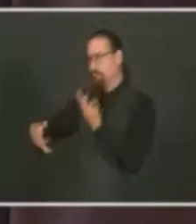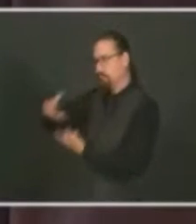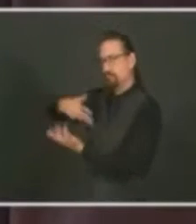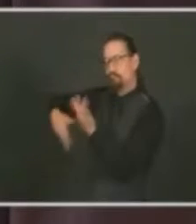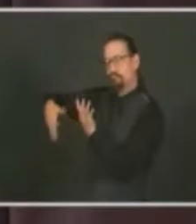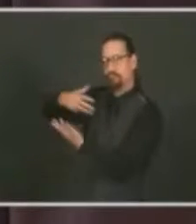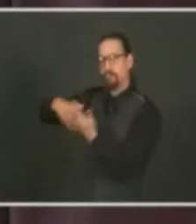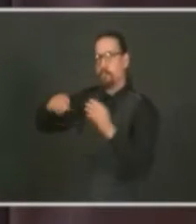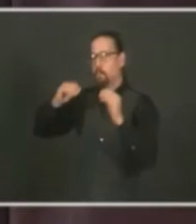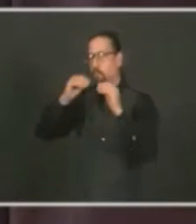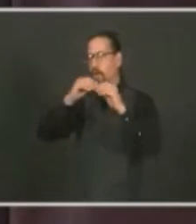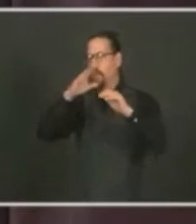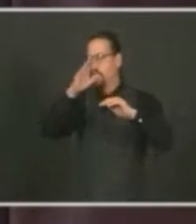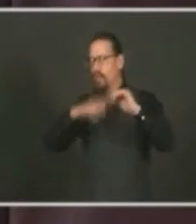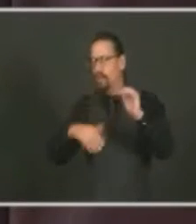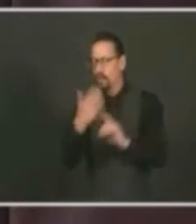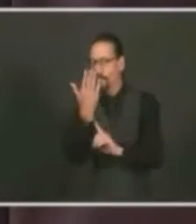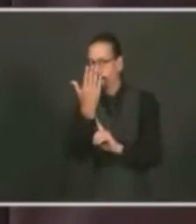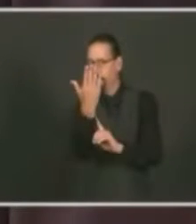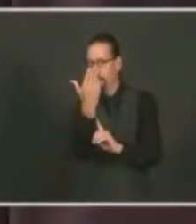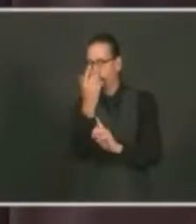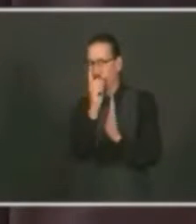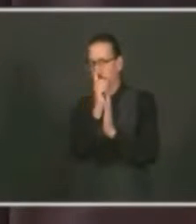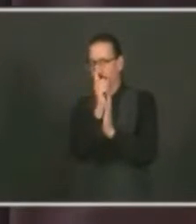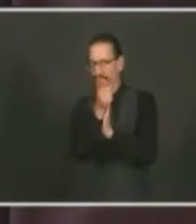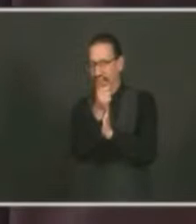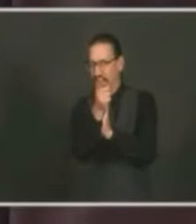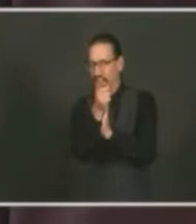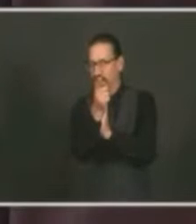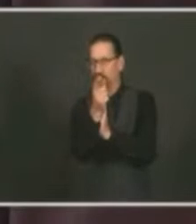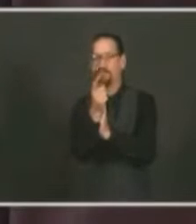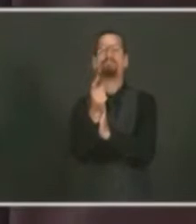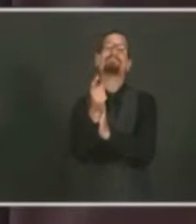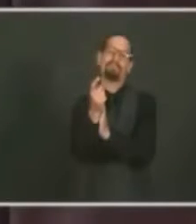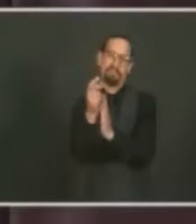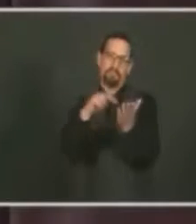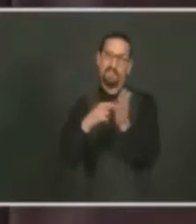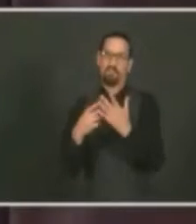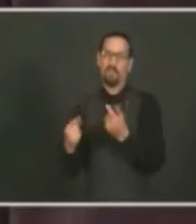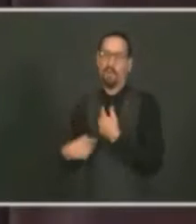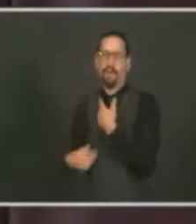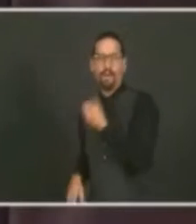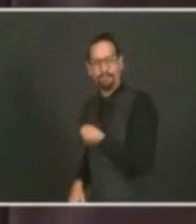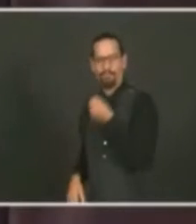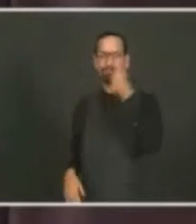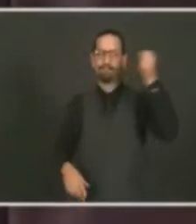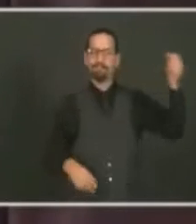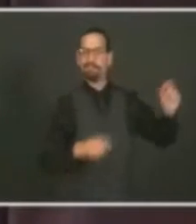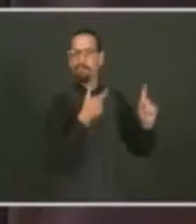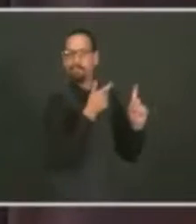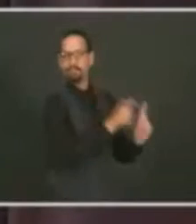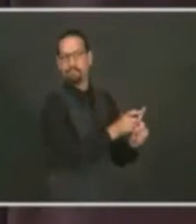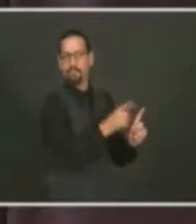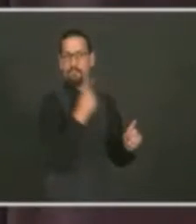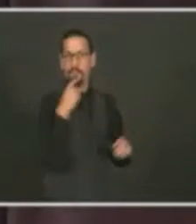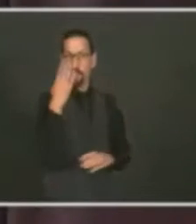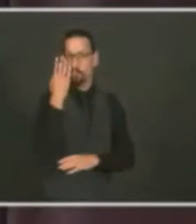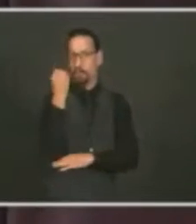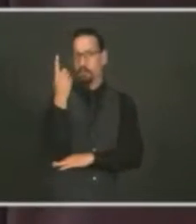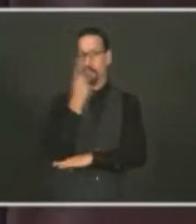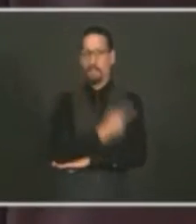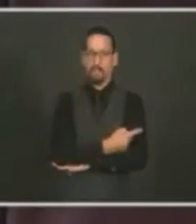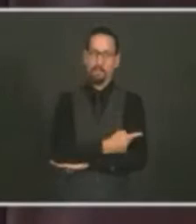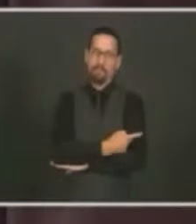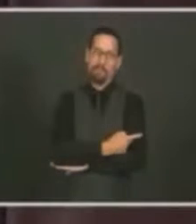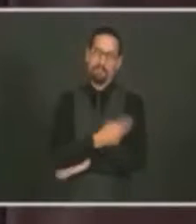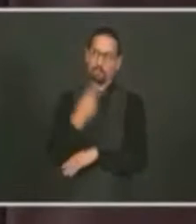be clear, this is a big deal for schools. To be clear, you are not a close contact